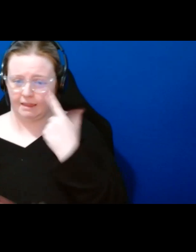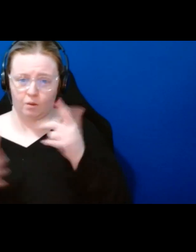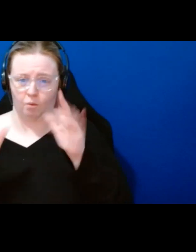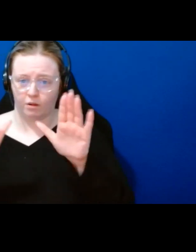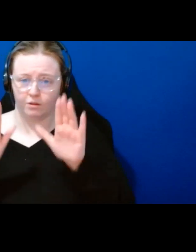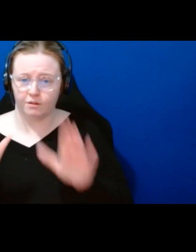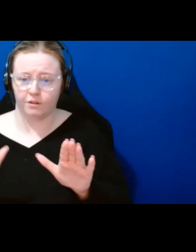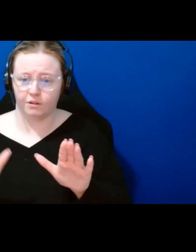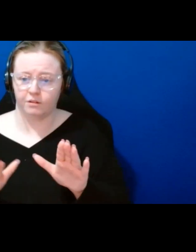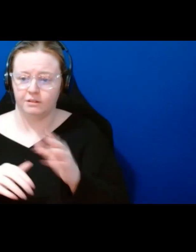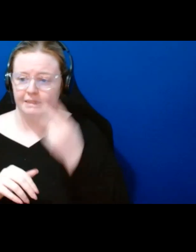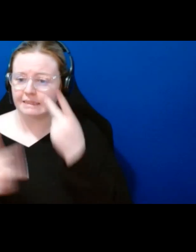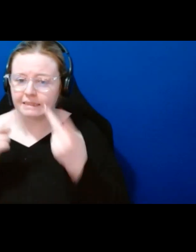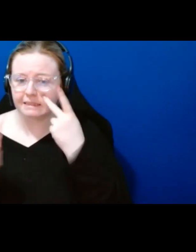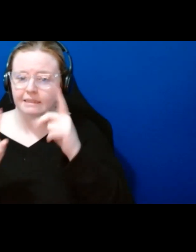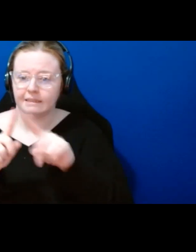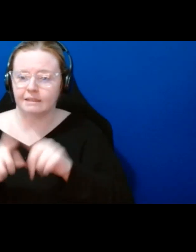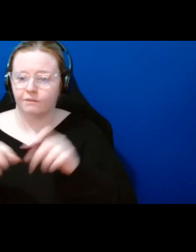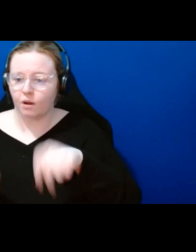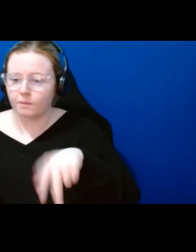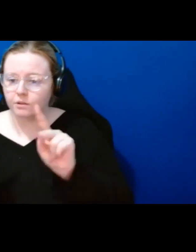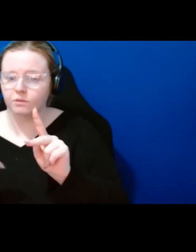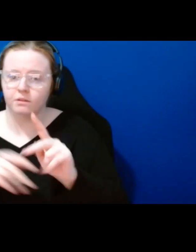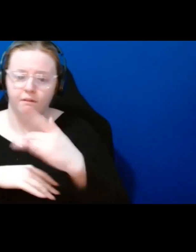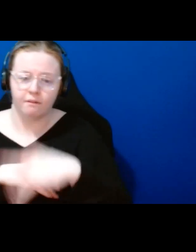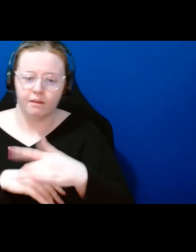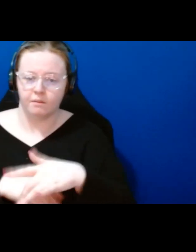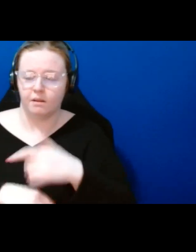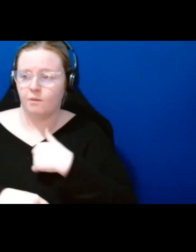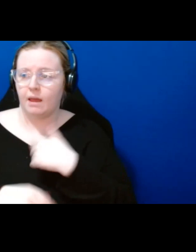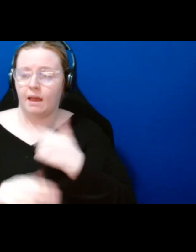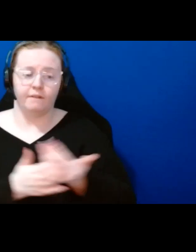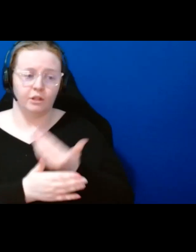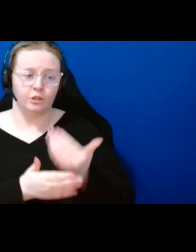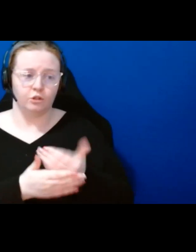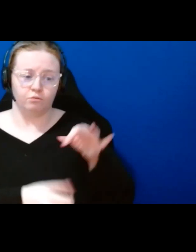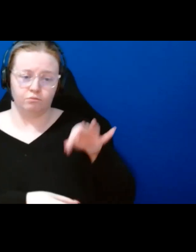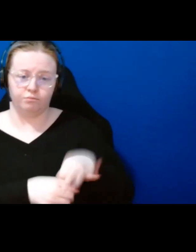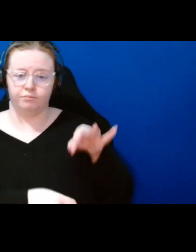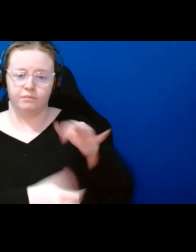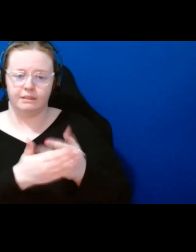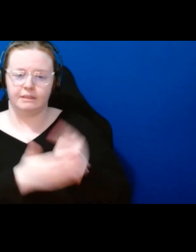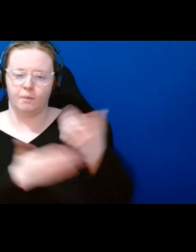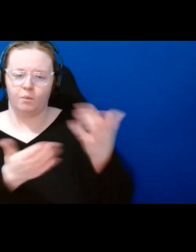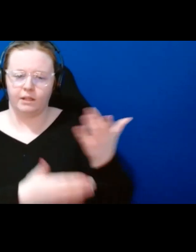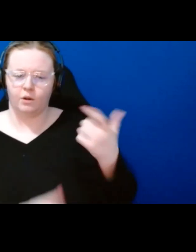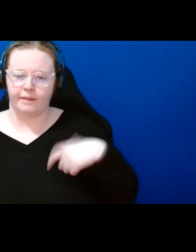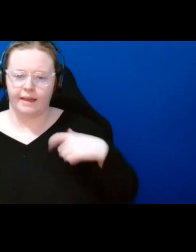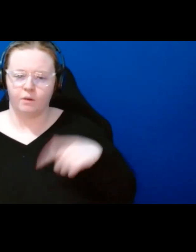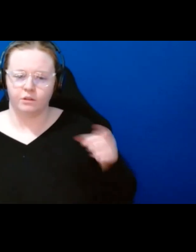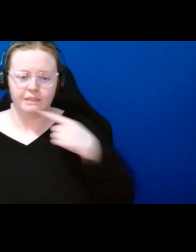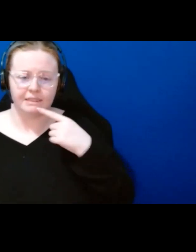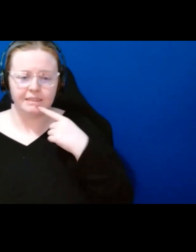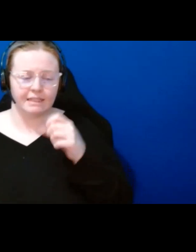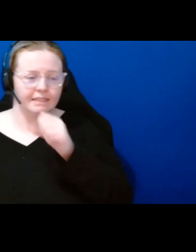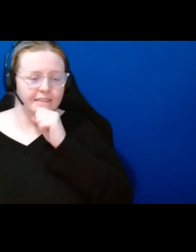these opportunities are out there, and I'm going to bring them back. We have a newly elected somebody here on our council, and he says seniors are one of